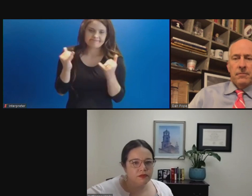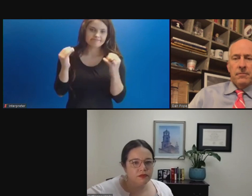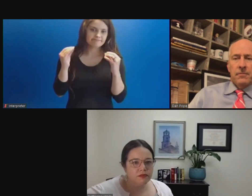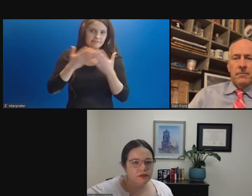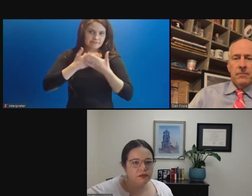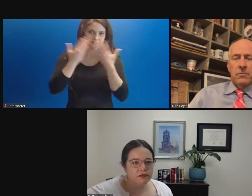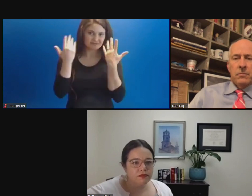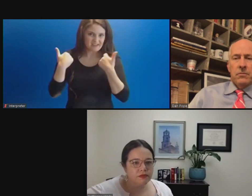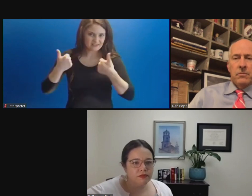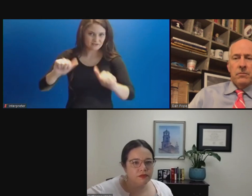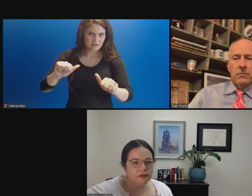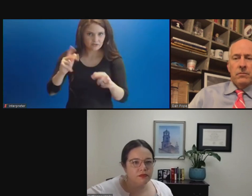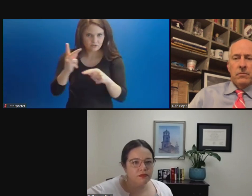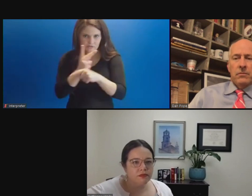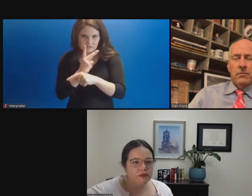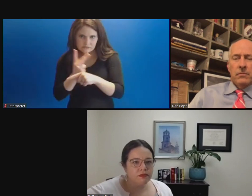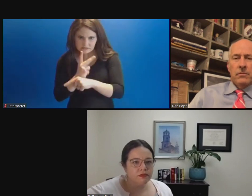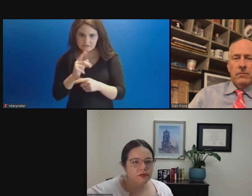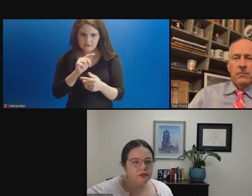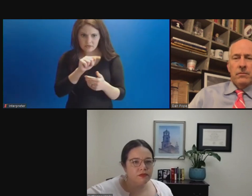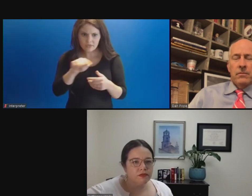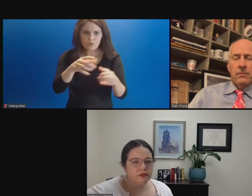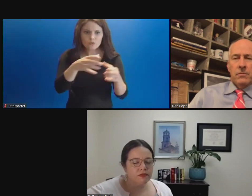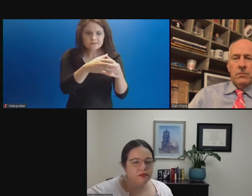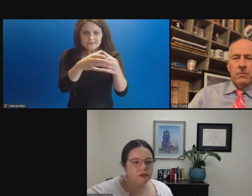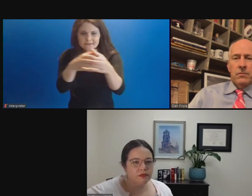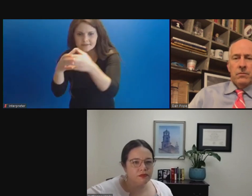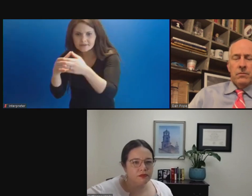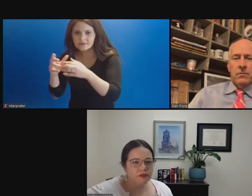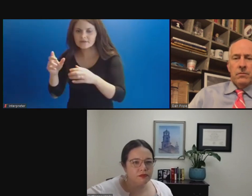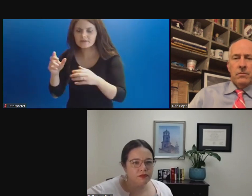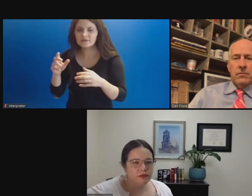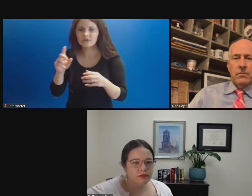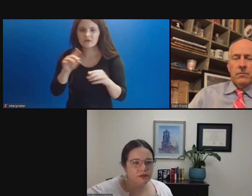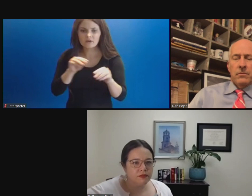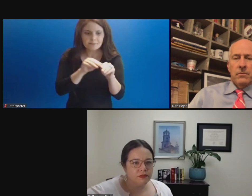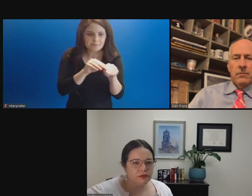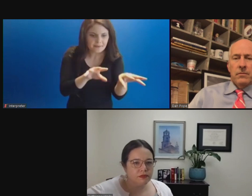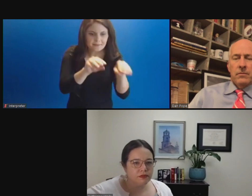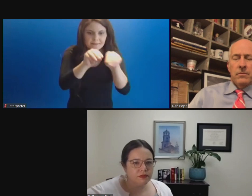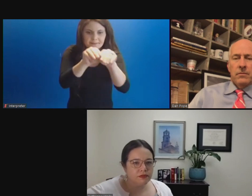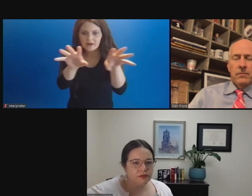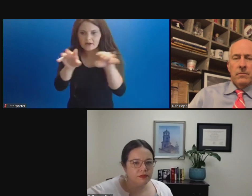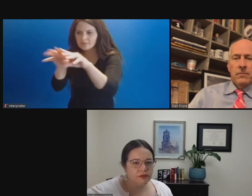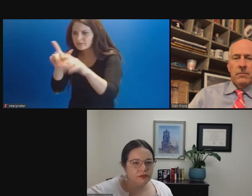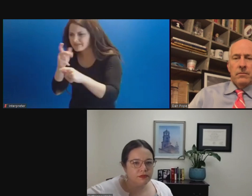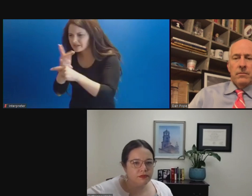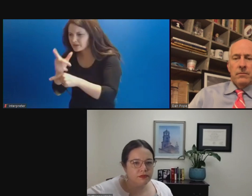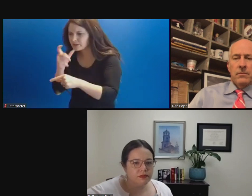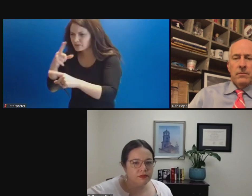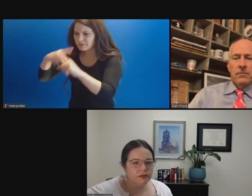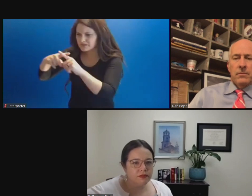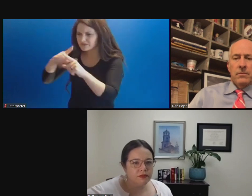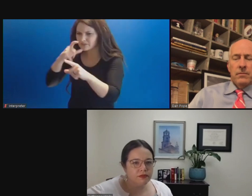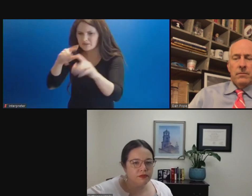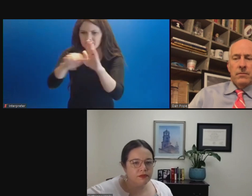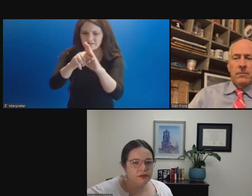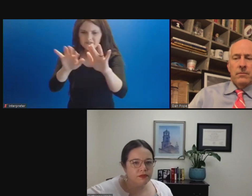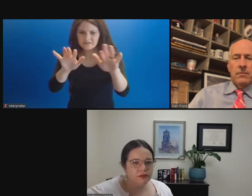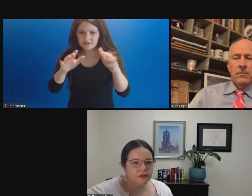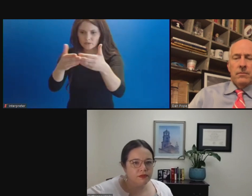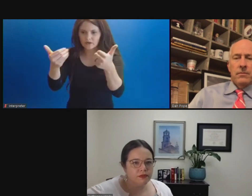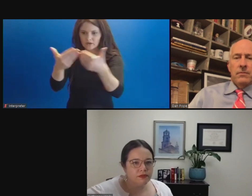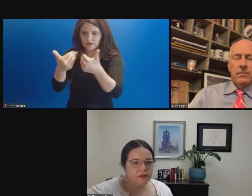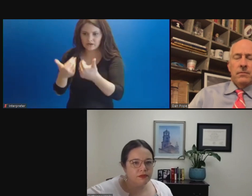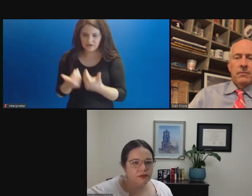we're trying to find out in those small pockets of where the infection is, who's positive and who's negative, so we can separate those so they